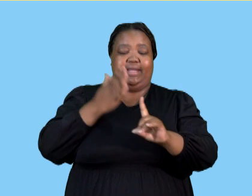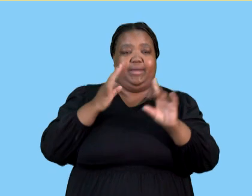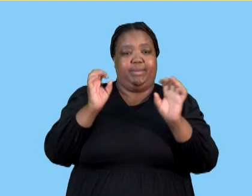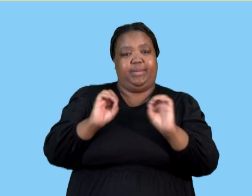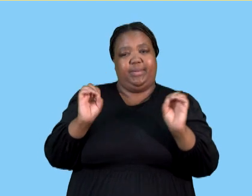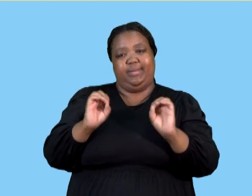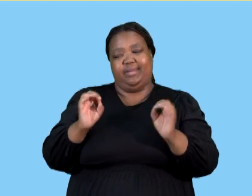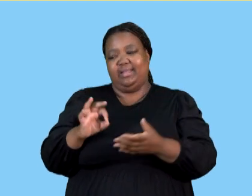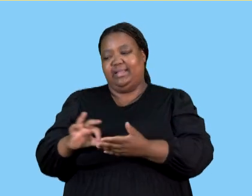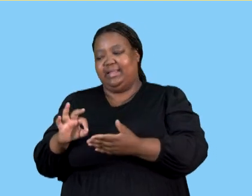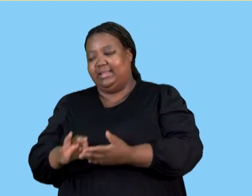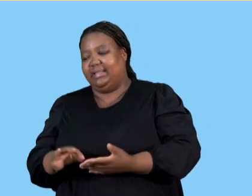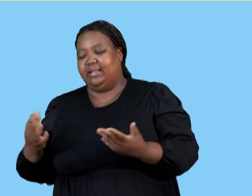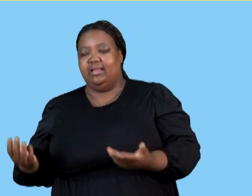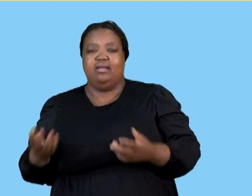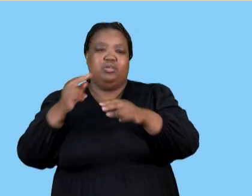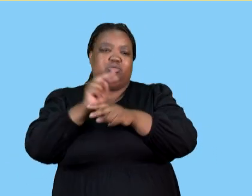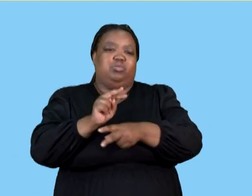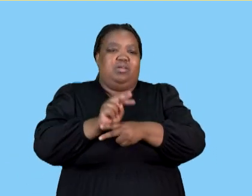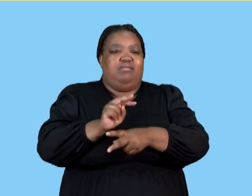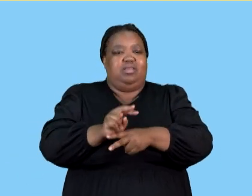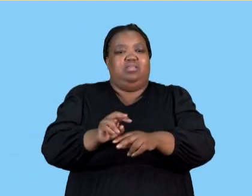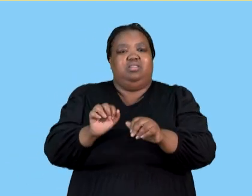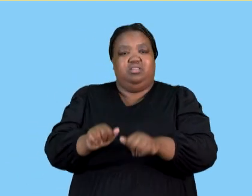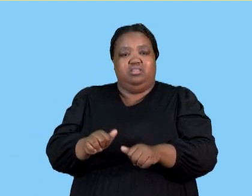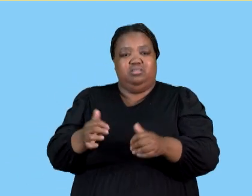the factory cleaner or the supervisor.